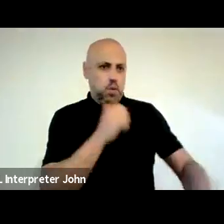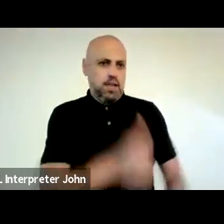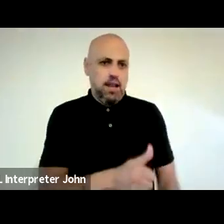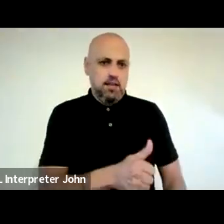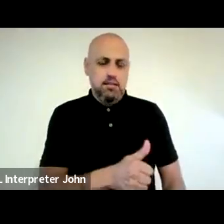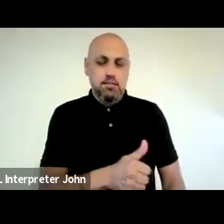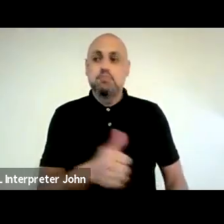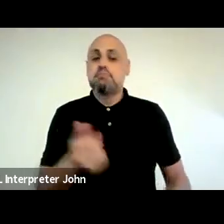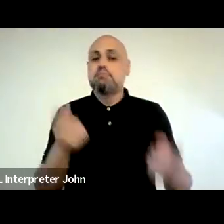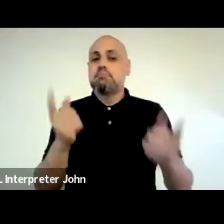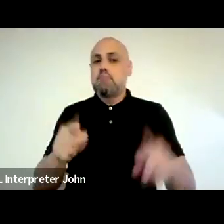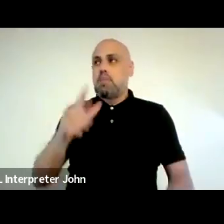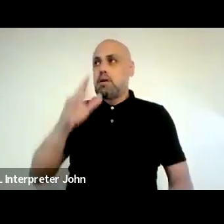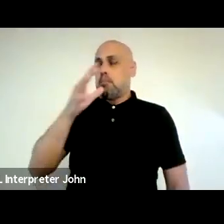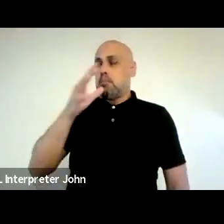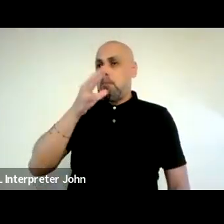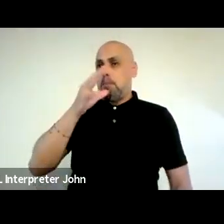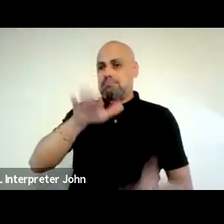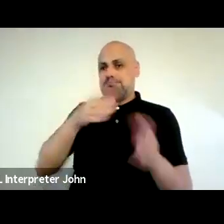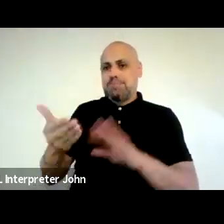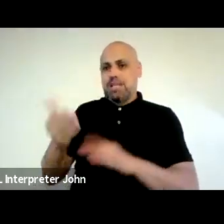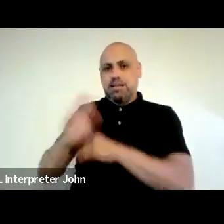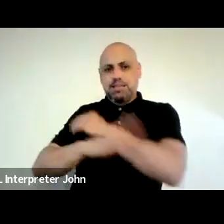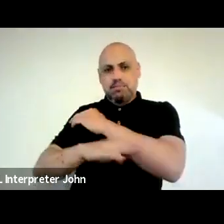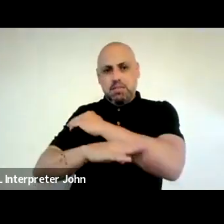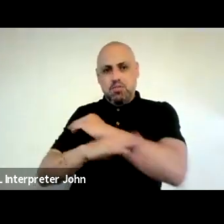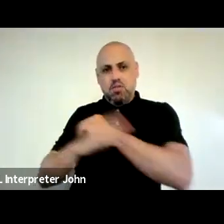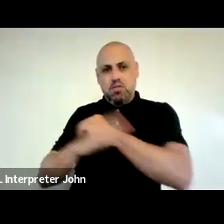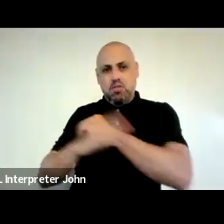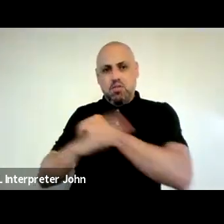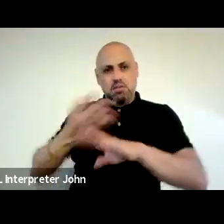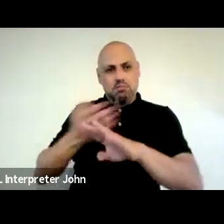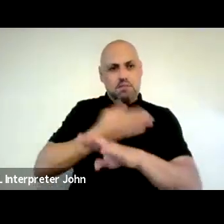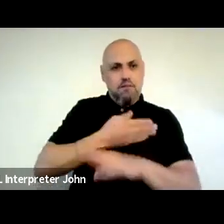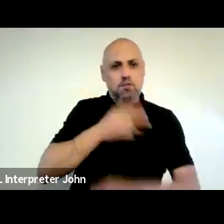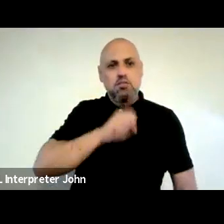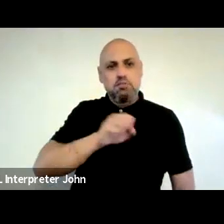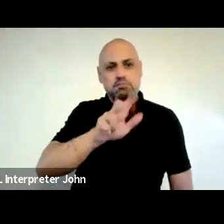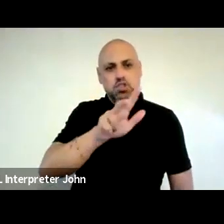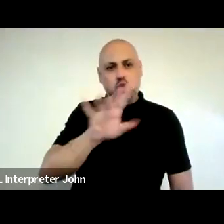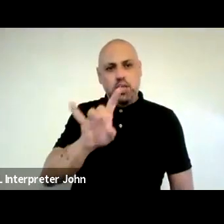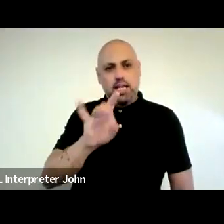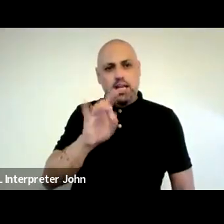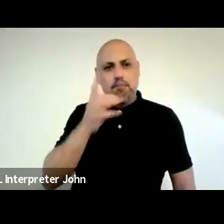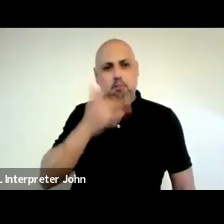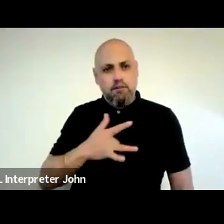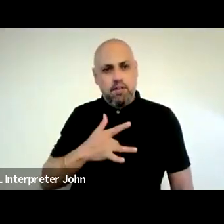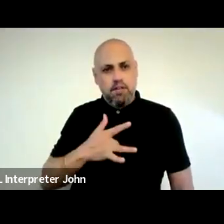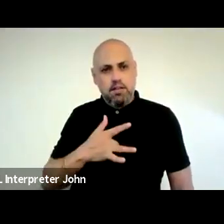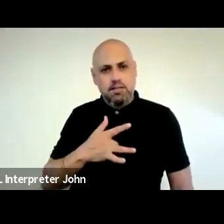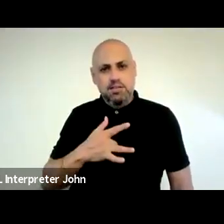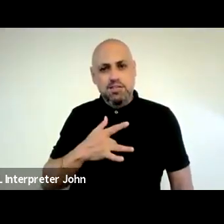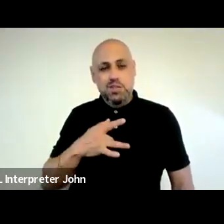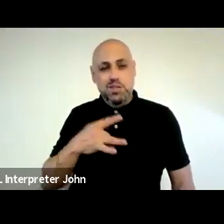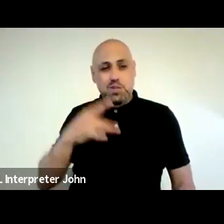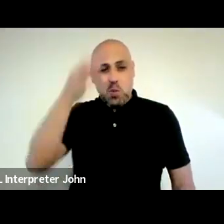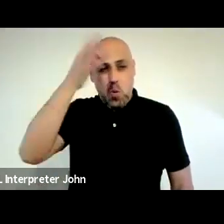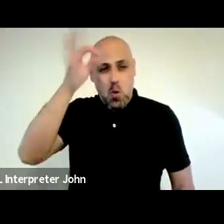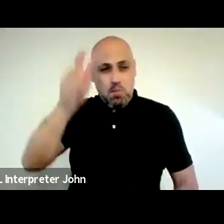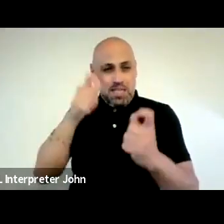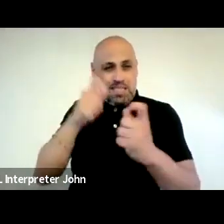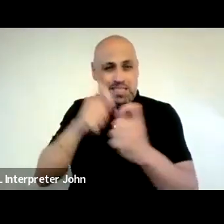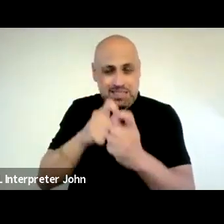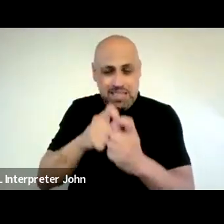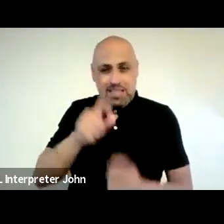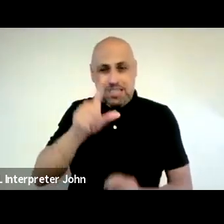September, 4 days before my 38th birthday, and almost exactly 20 years after my first